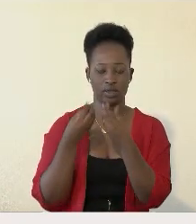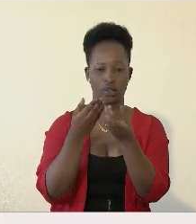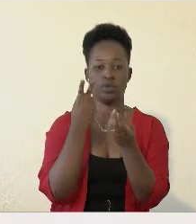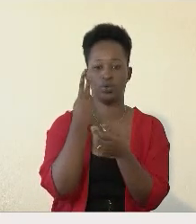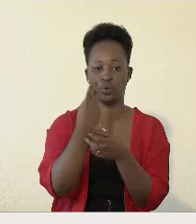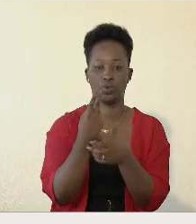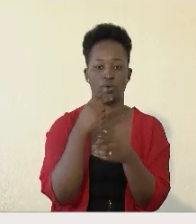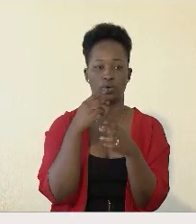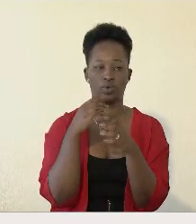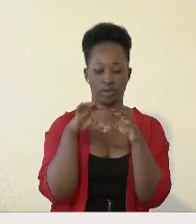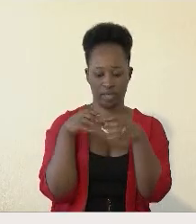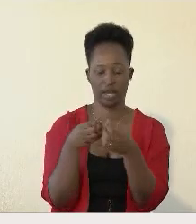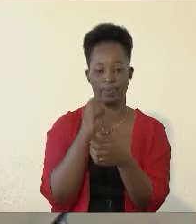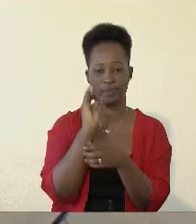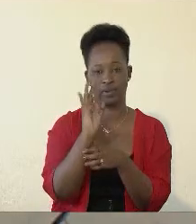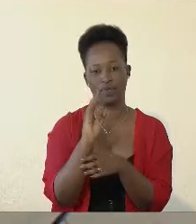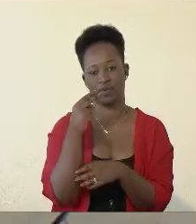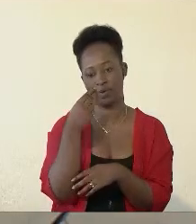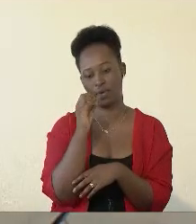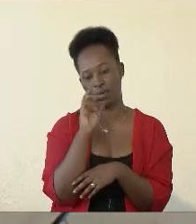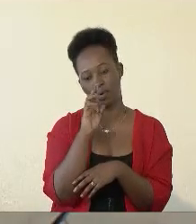blood. The 2